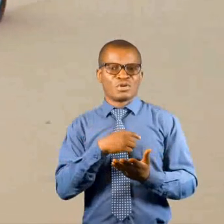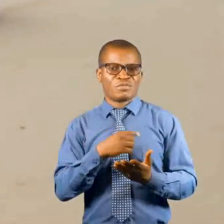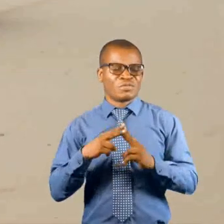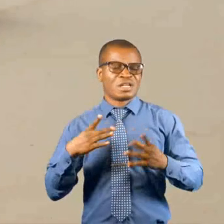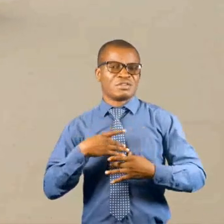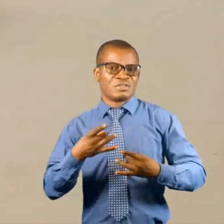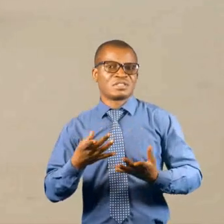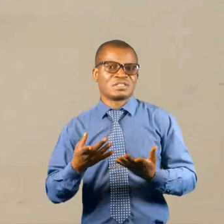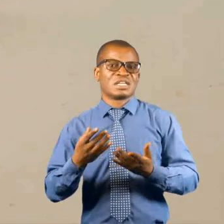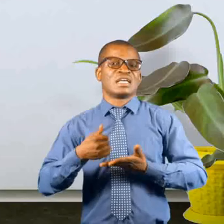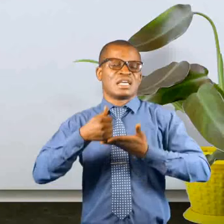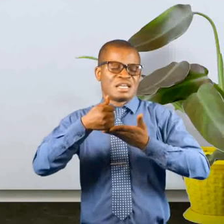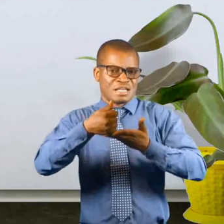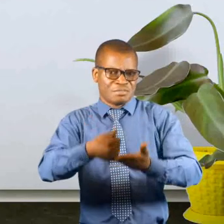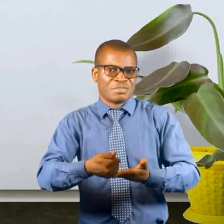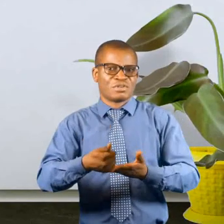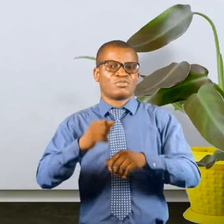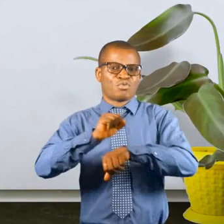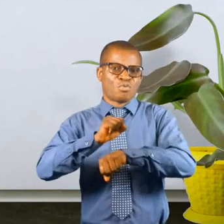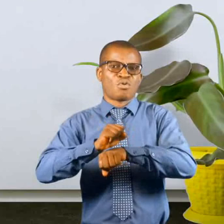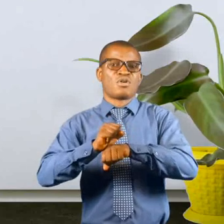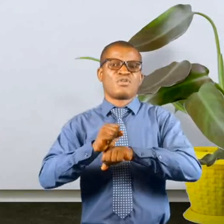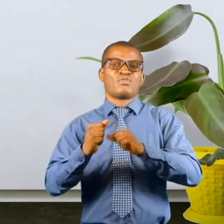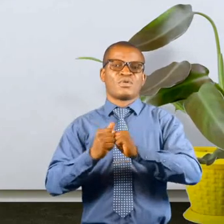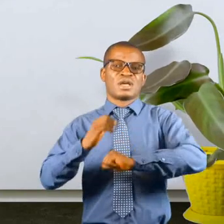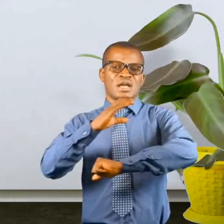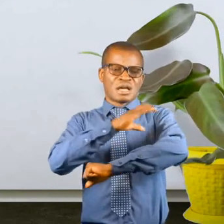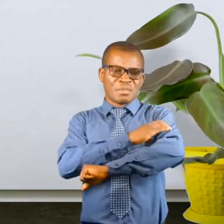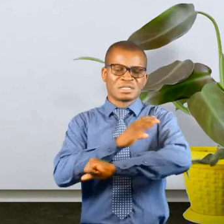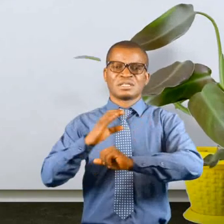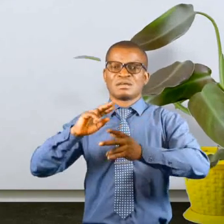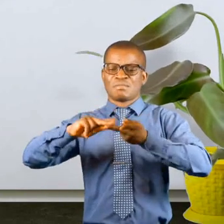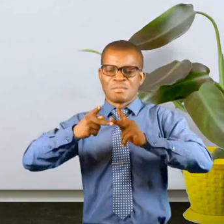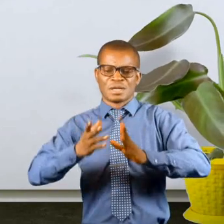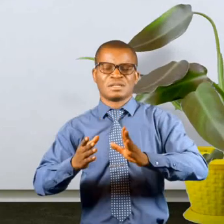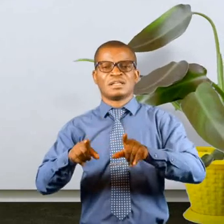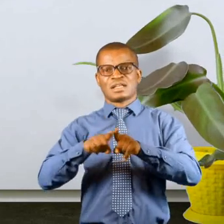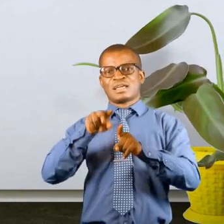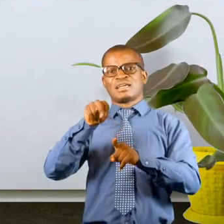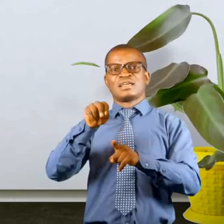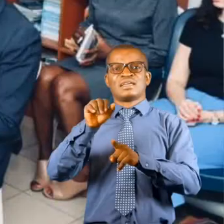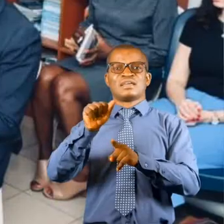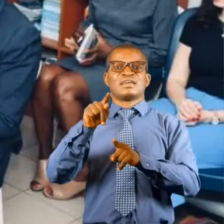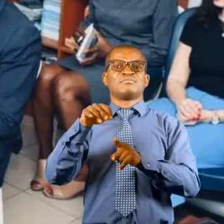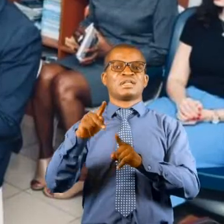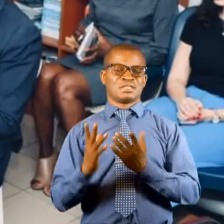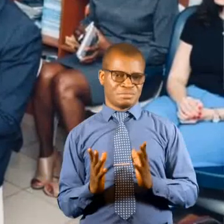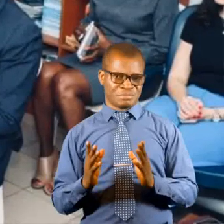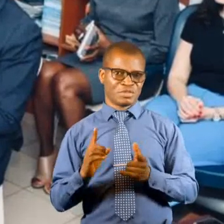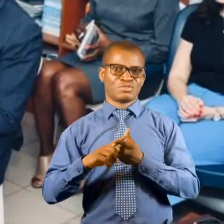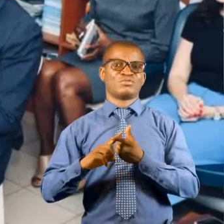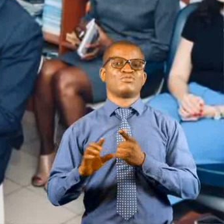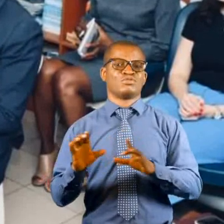And so we're very interested in helping to work with and capacitate partners like Naptip in this